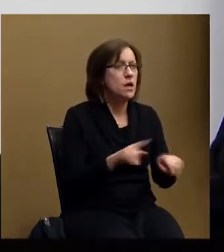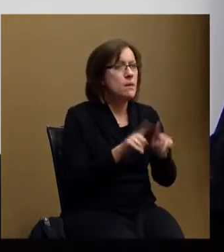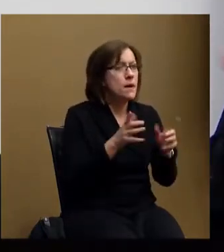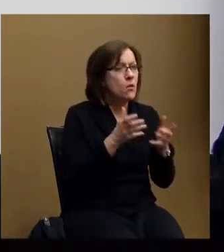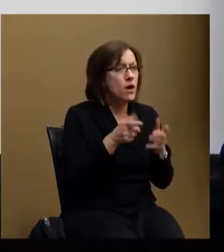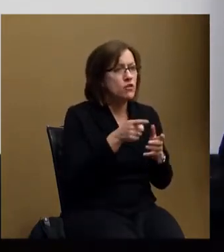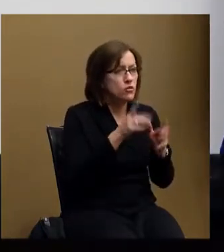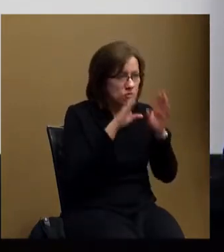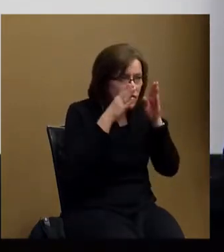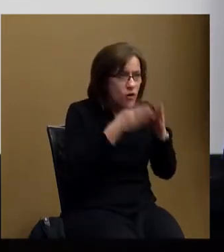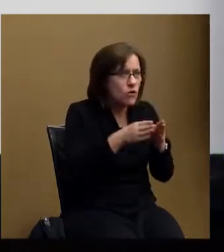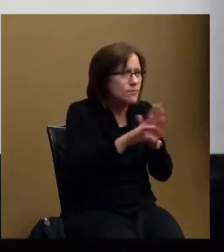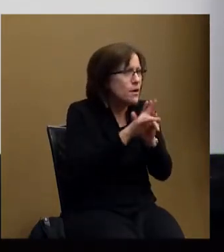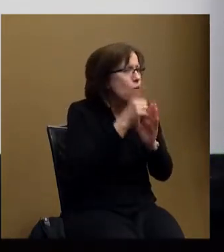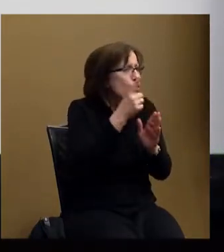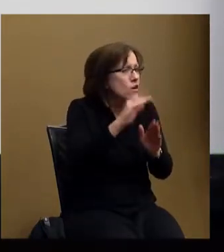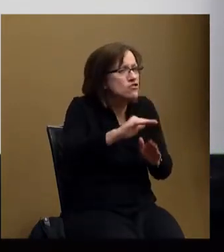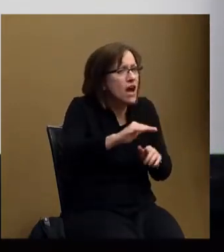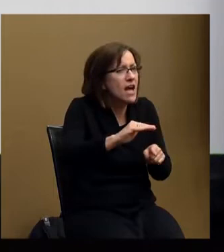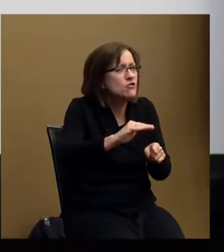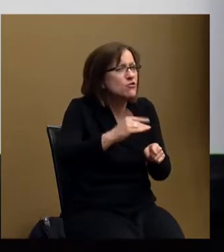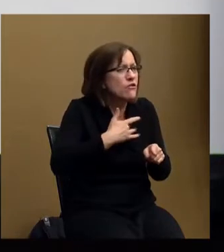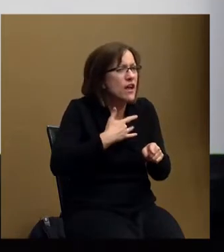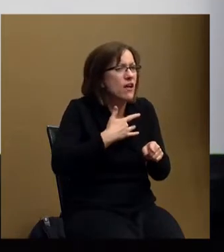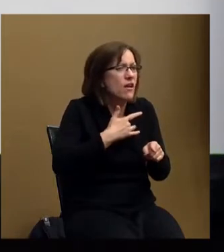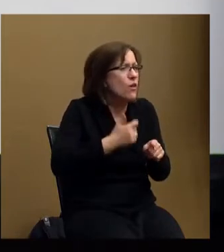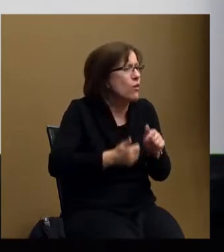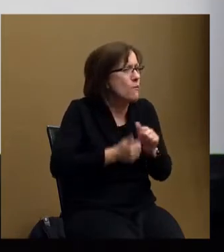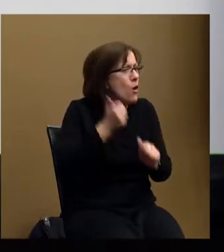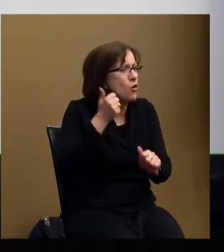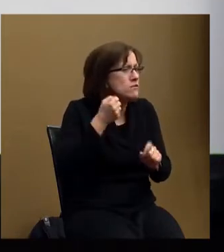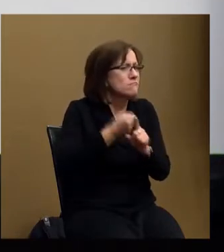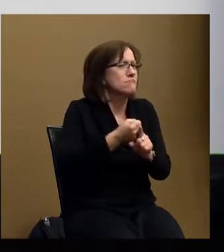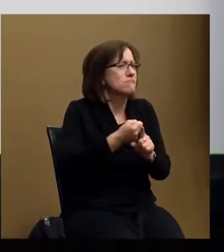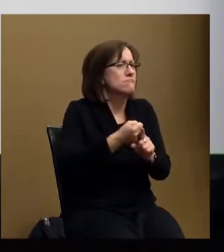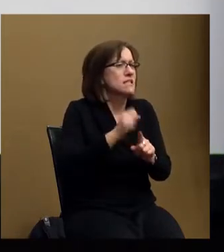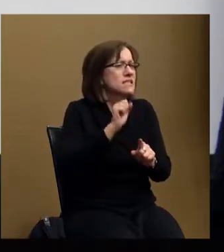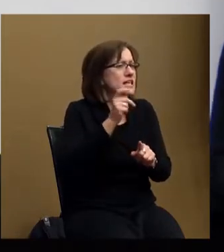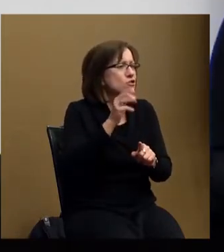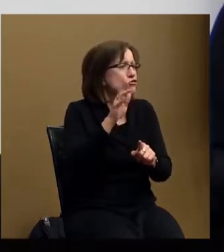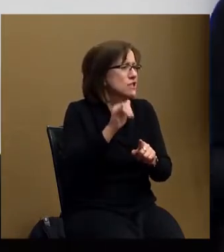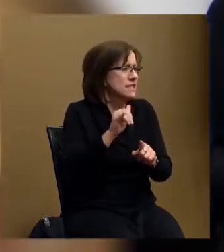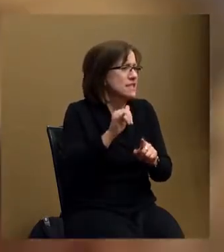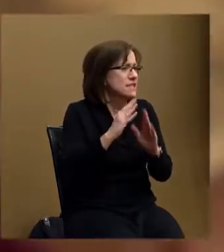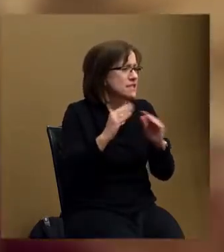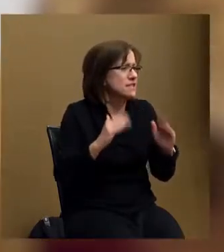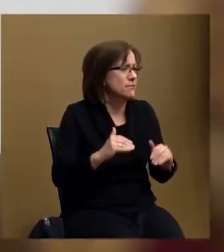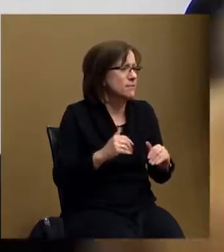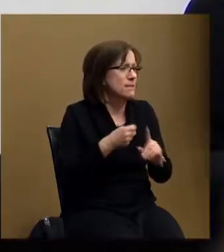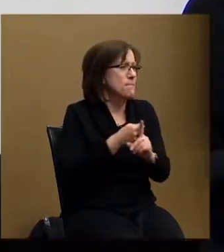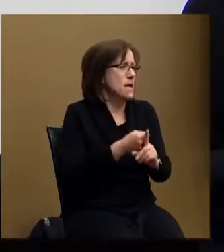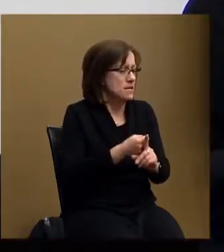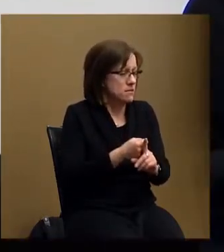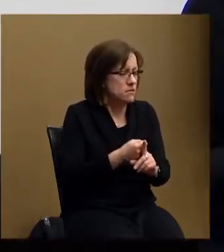on a child that you feel has the most impact into their sensory system.